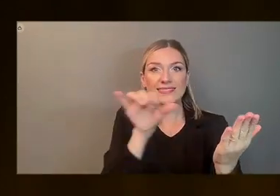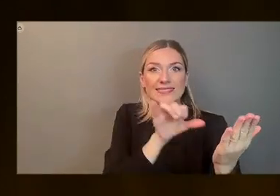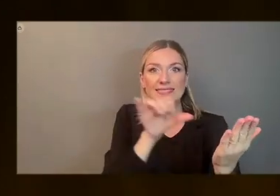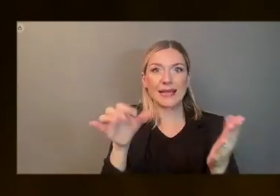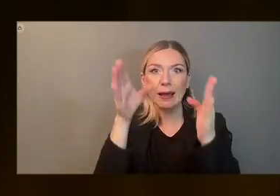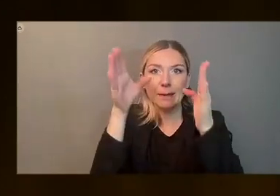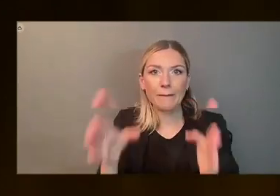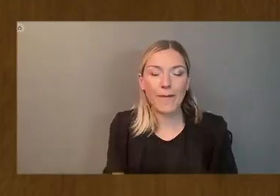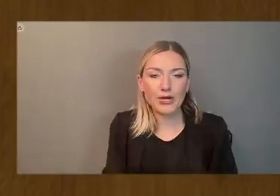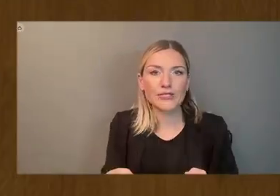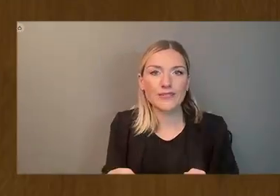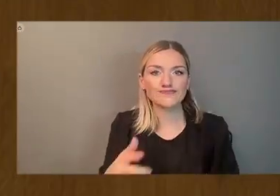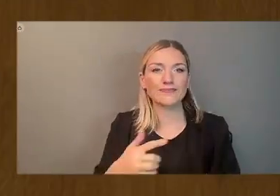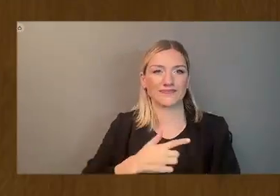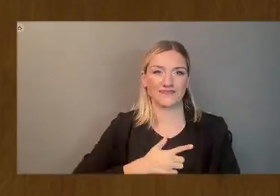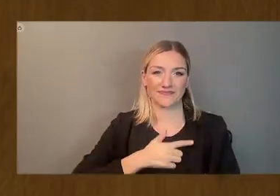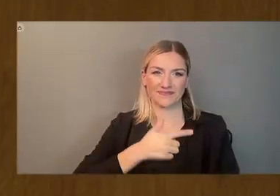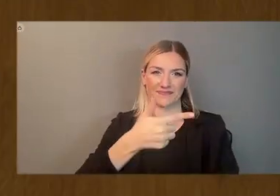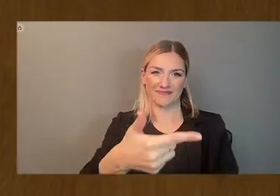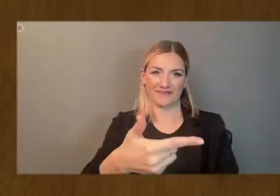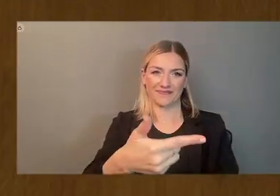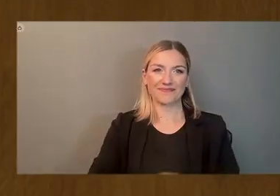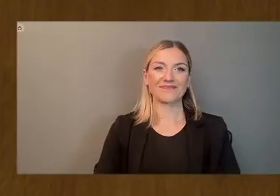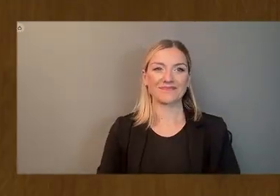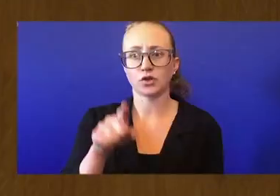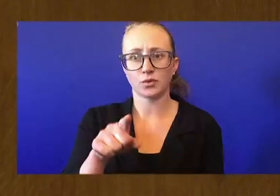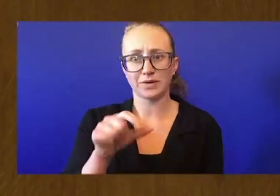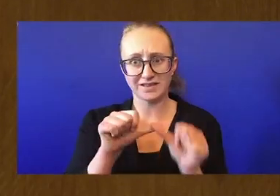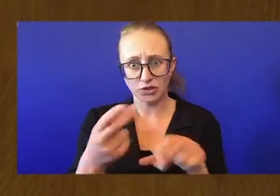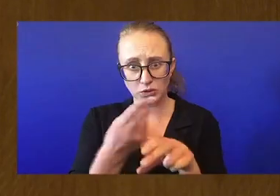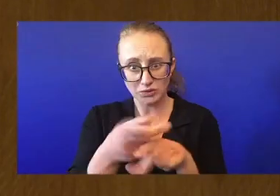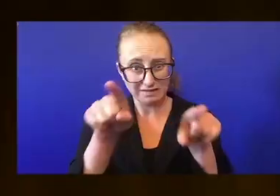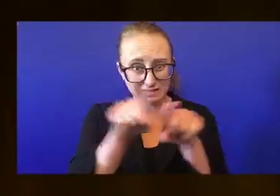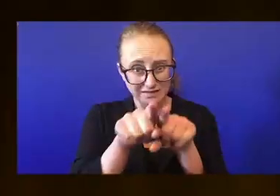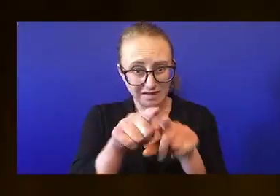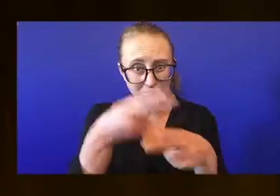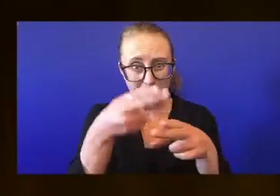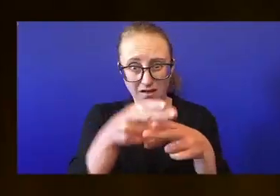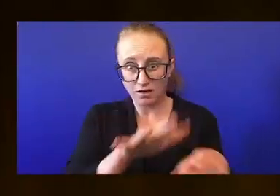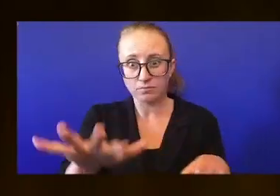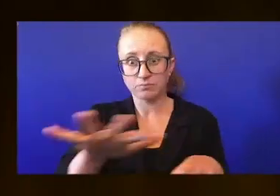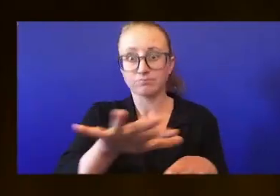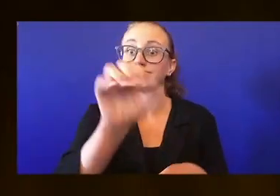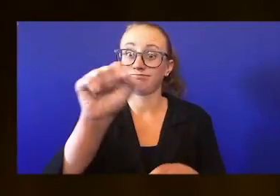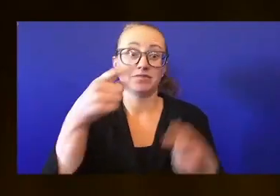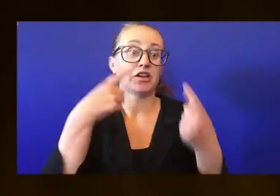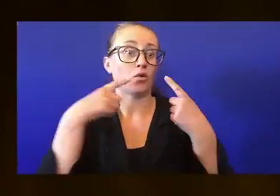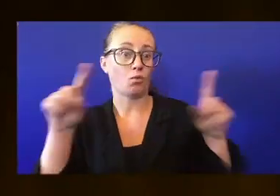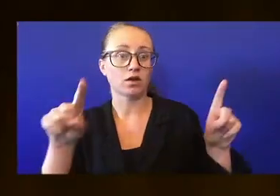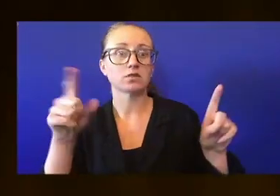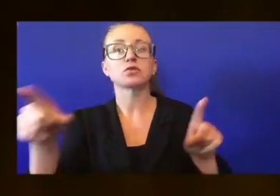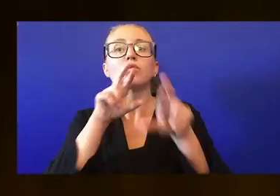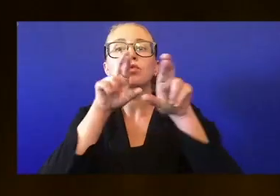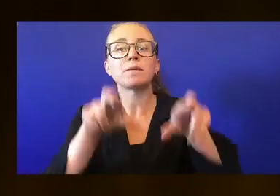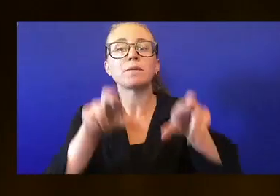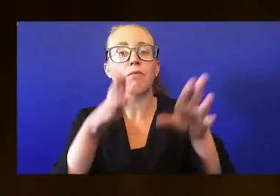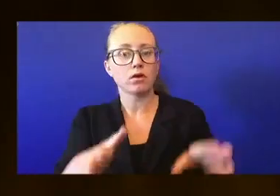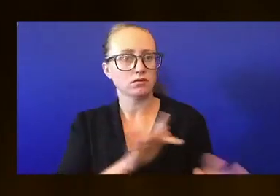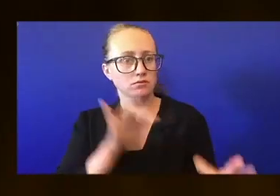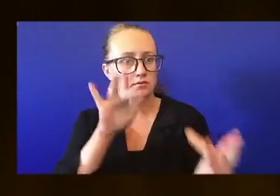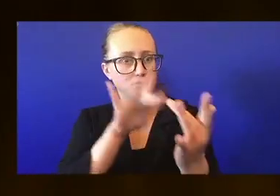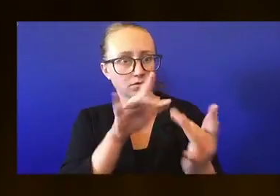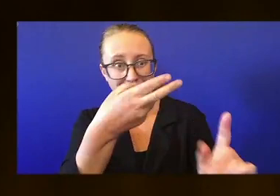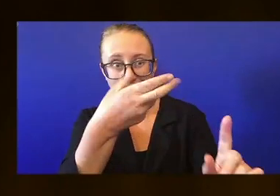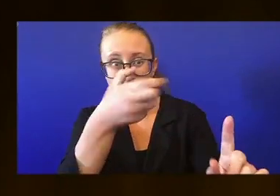he's still using the same name? It works. Why not? And when the reporter reached out to him, it was